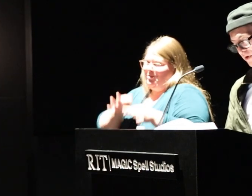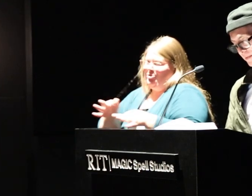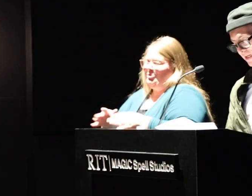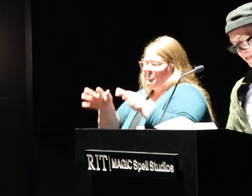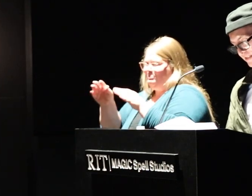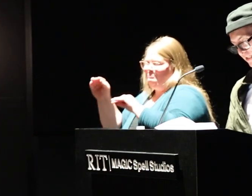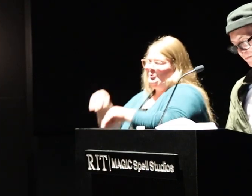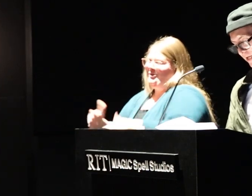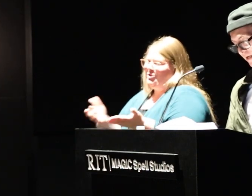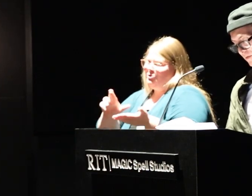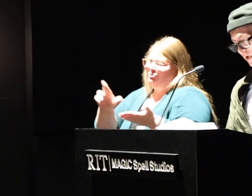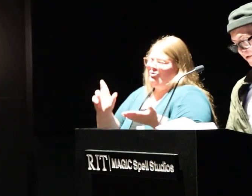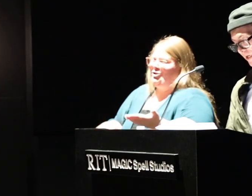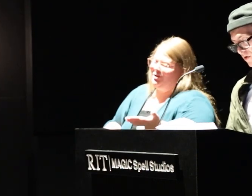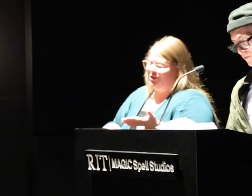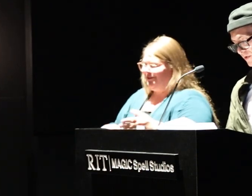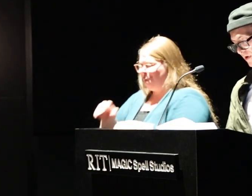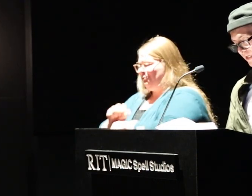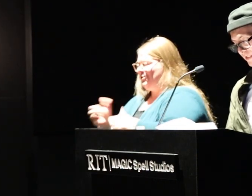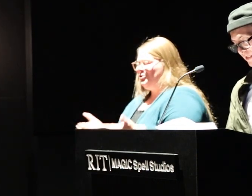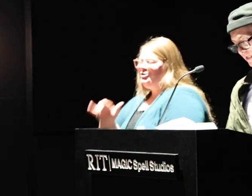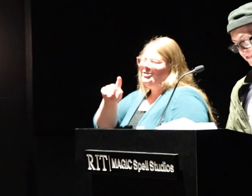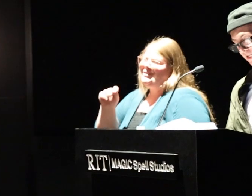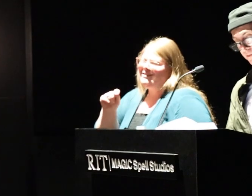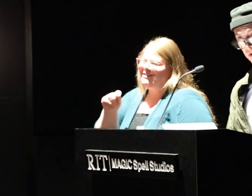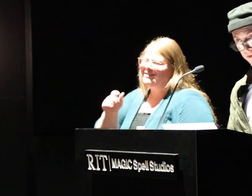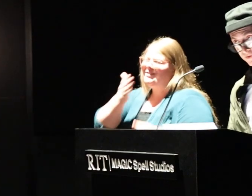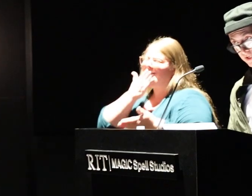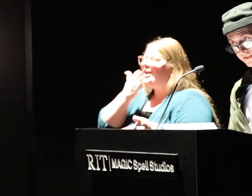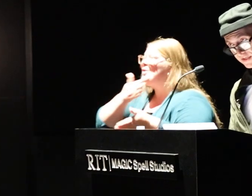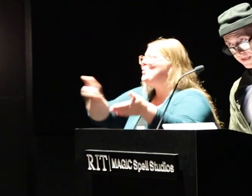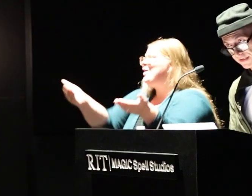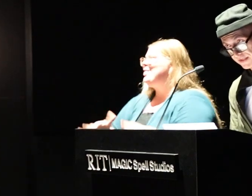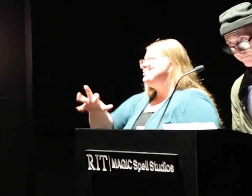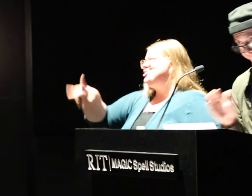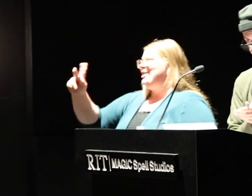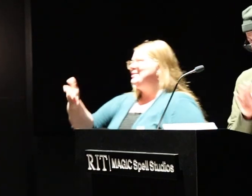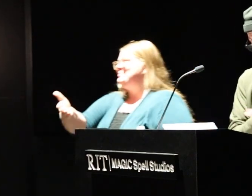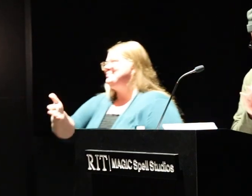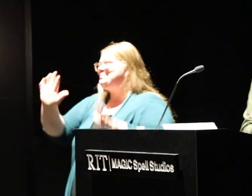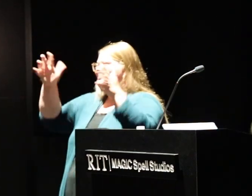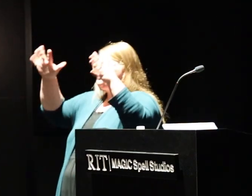Please join me in celebrating and welcoming home to RIT the indelible Chuck Cerankosky.